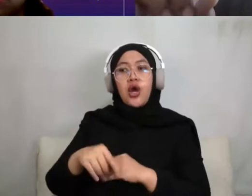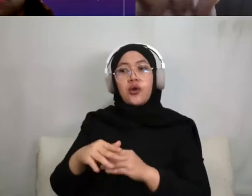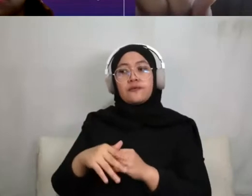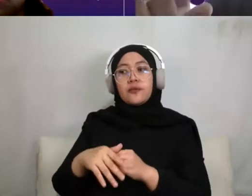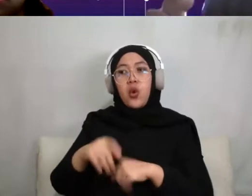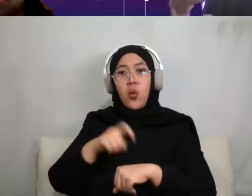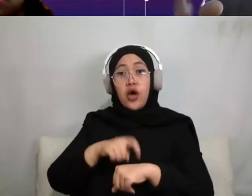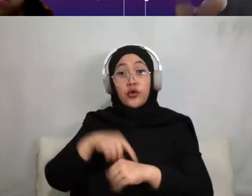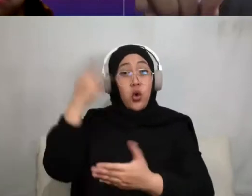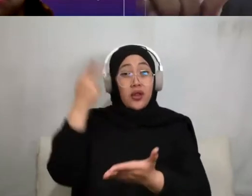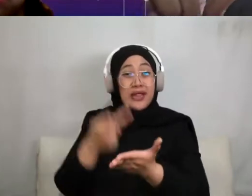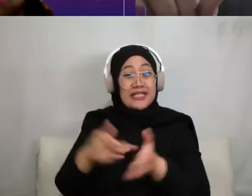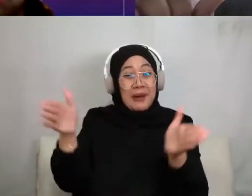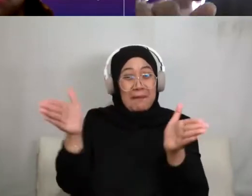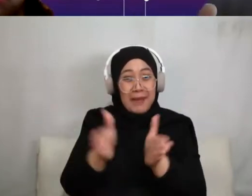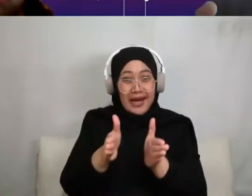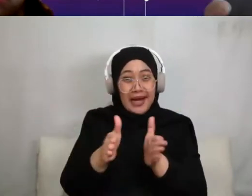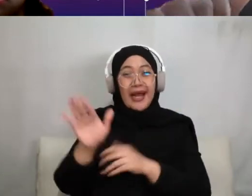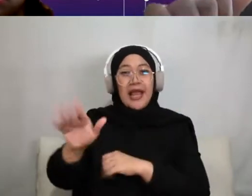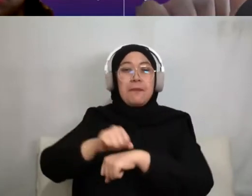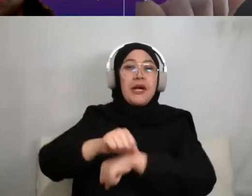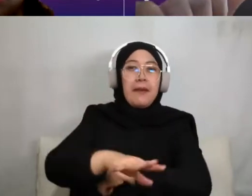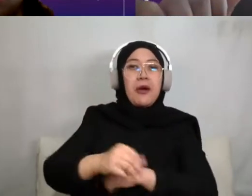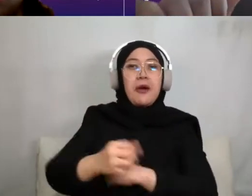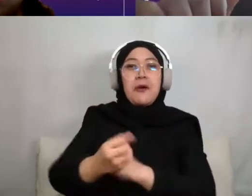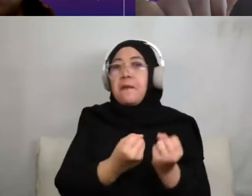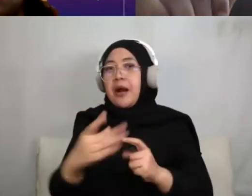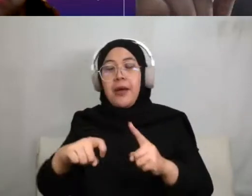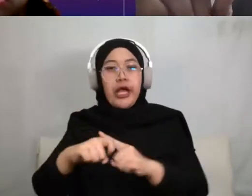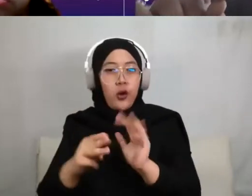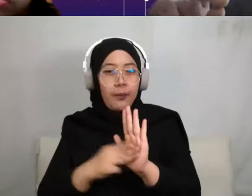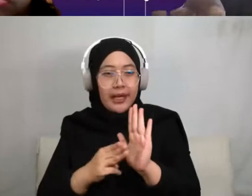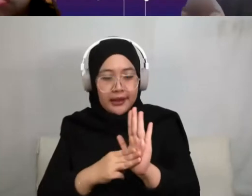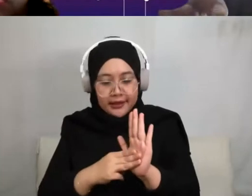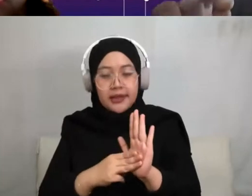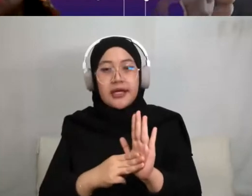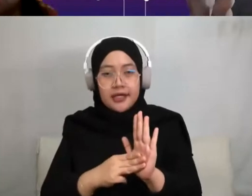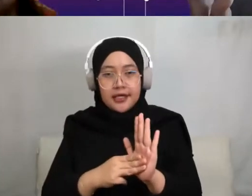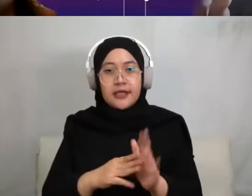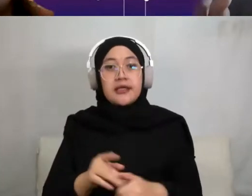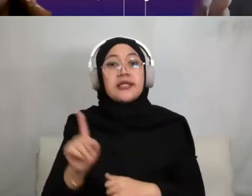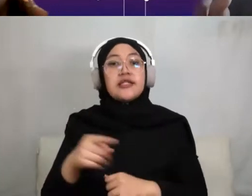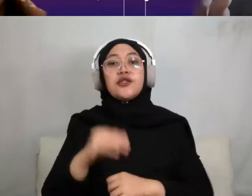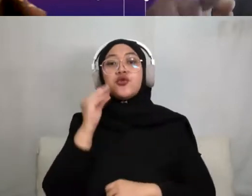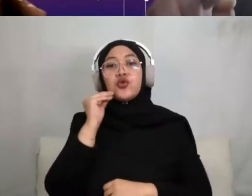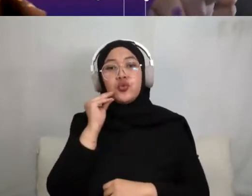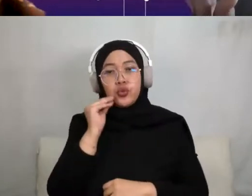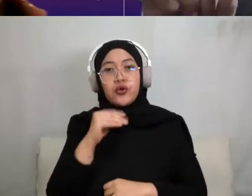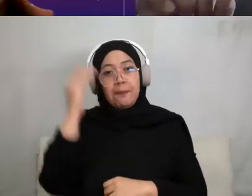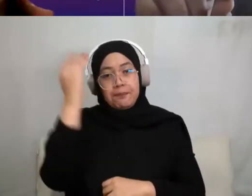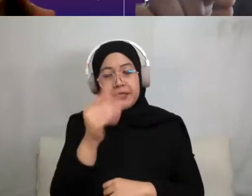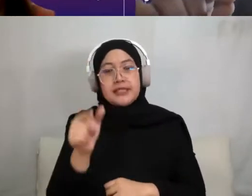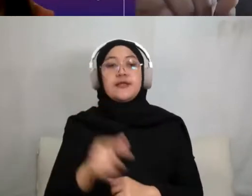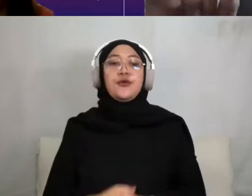the kilometers that the bus will be covering in a lifetime. So every aspect in electric vehicle project